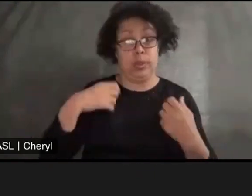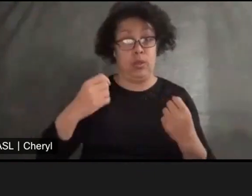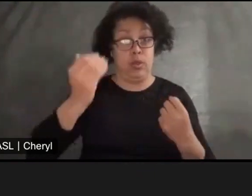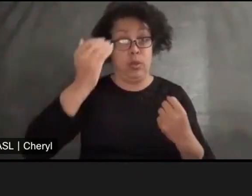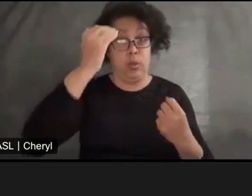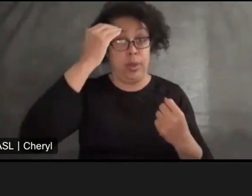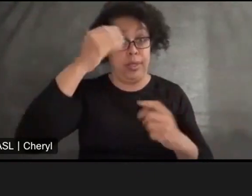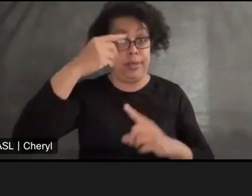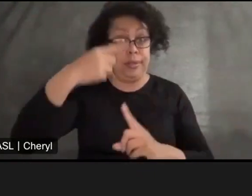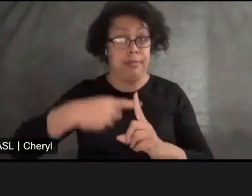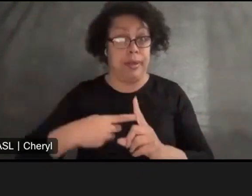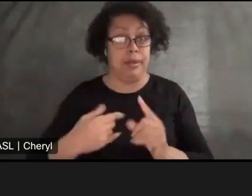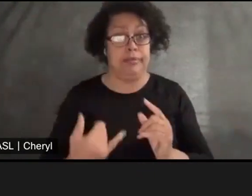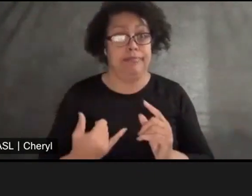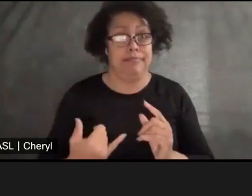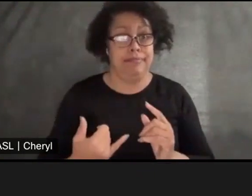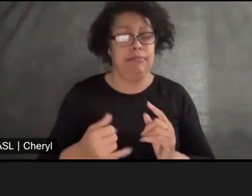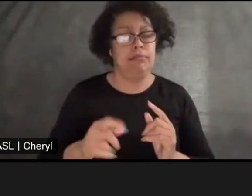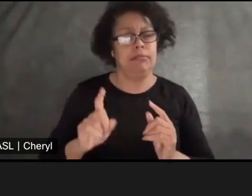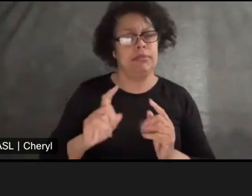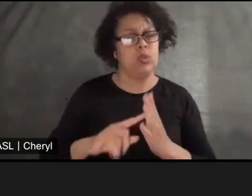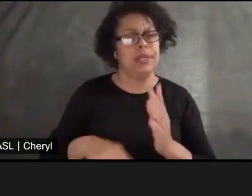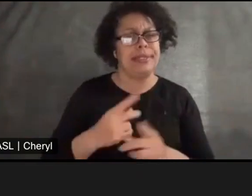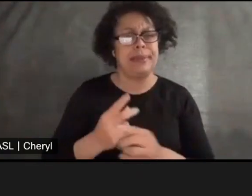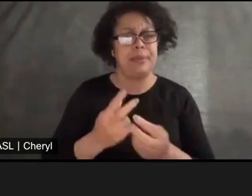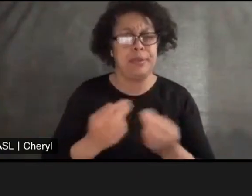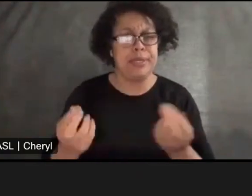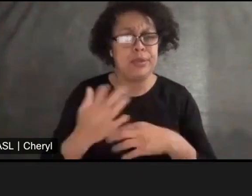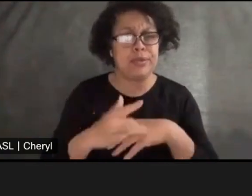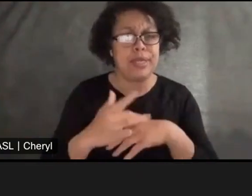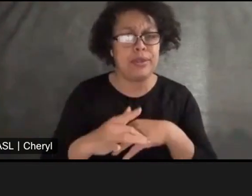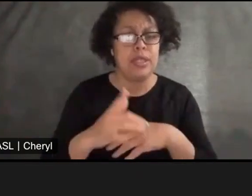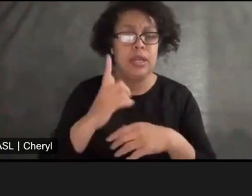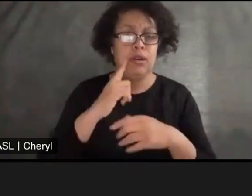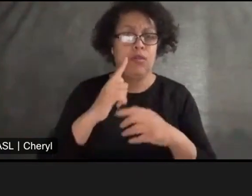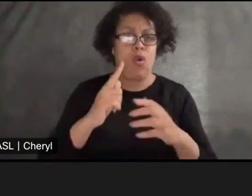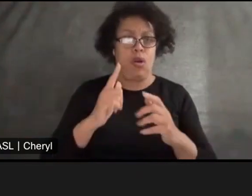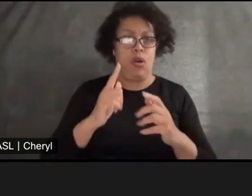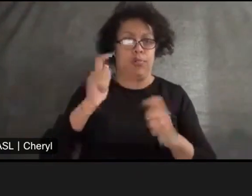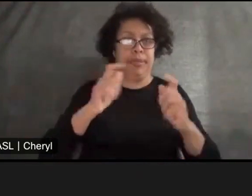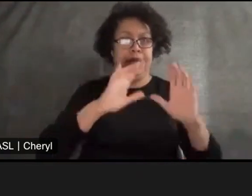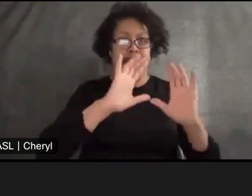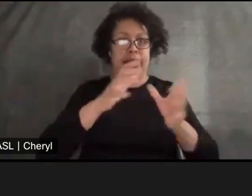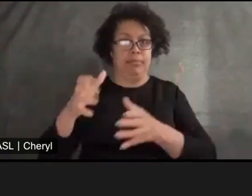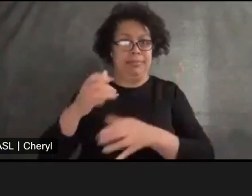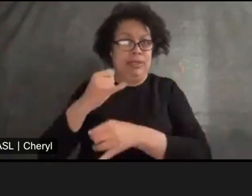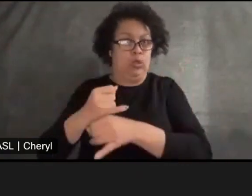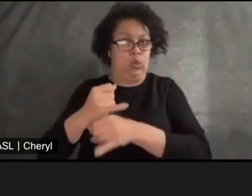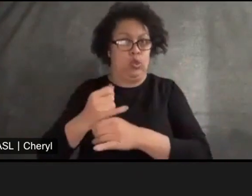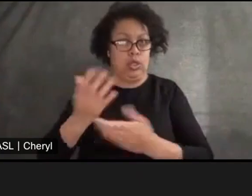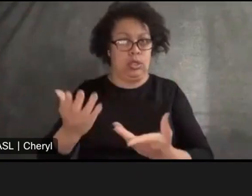what kind of resources are there in terms of the big circles? What are our movable